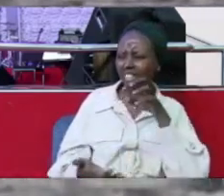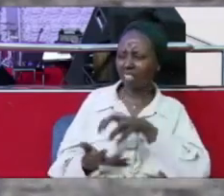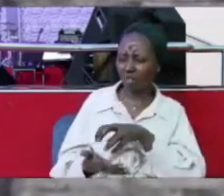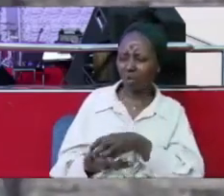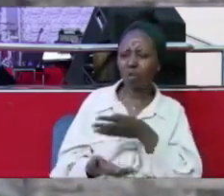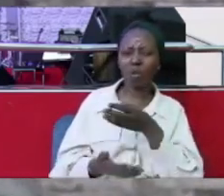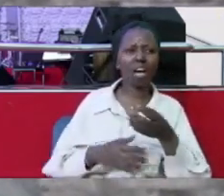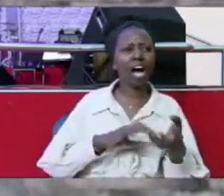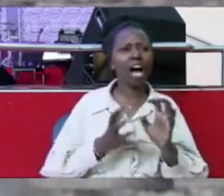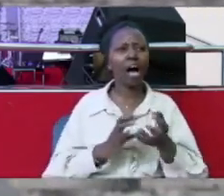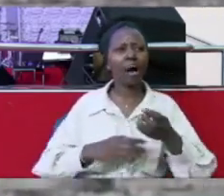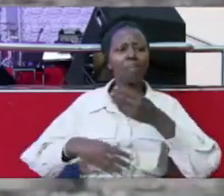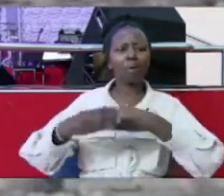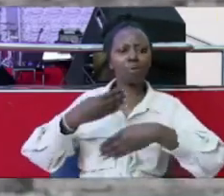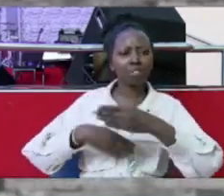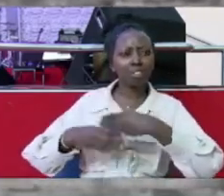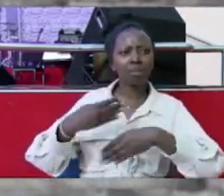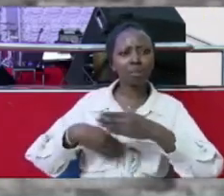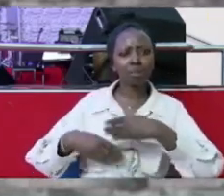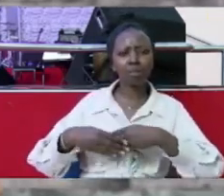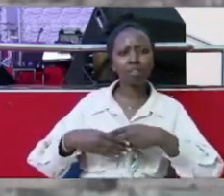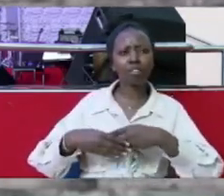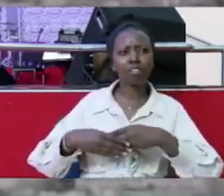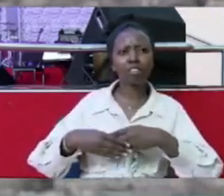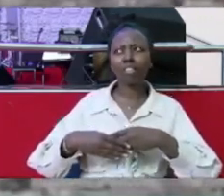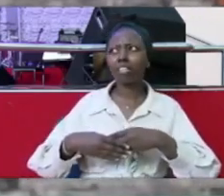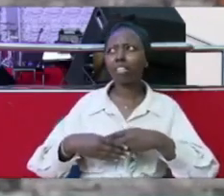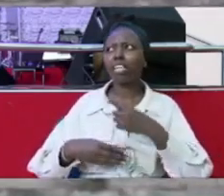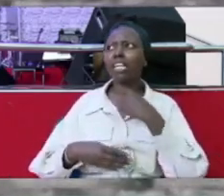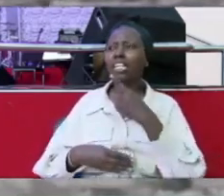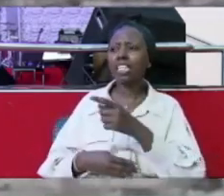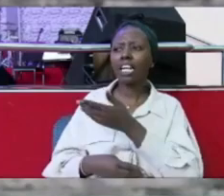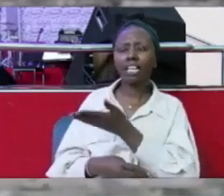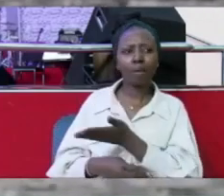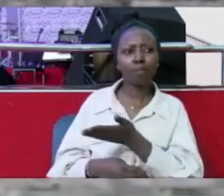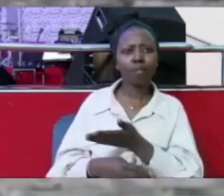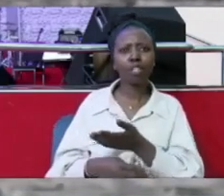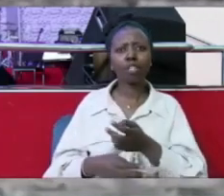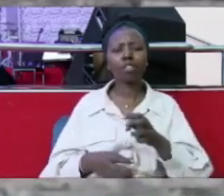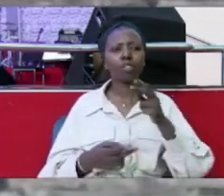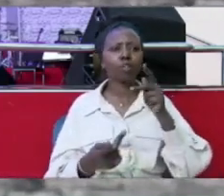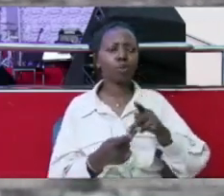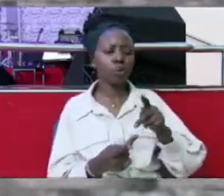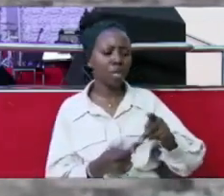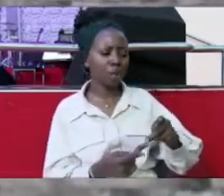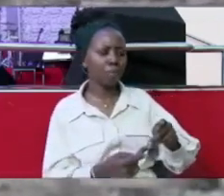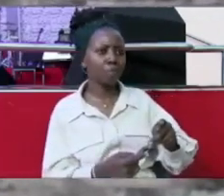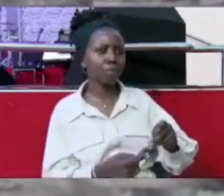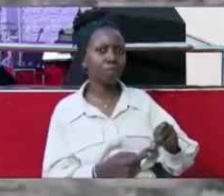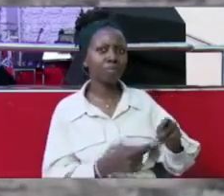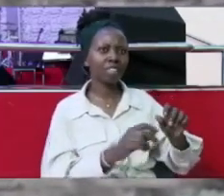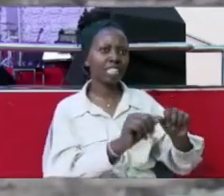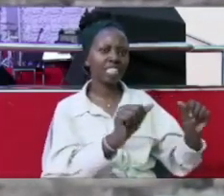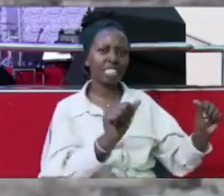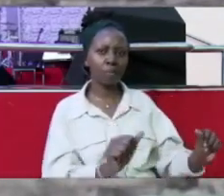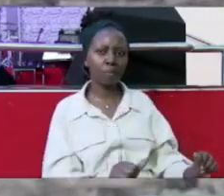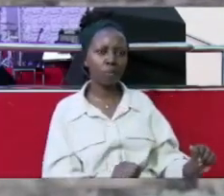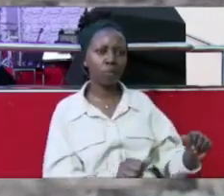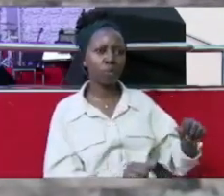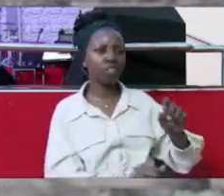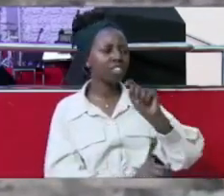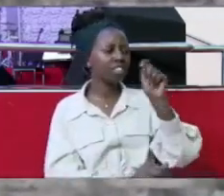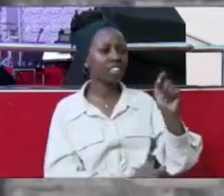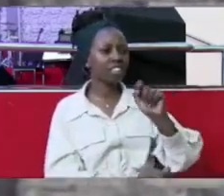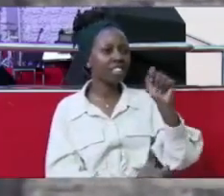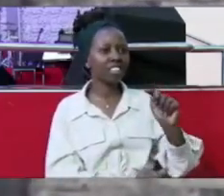Wakati mchungaji aligundua ile ndio shida yao. He recommended to them to put a stool. Akawaambia in the washroom. Waweke kameza kadogo pale katika choo.